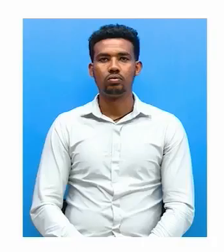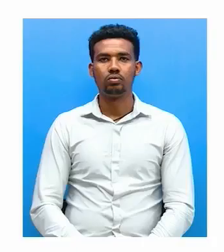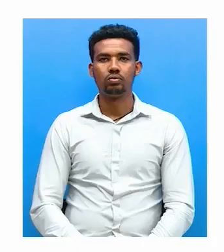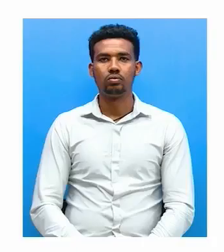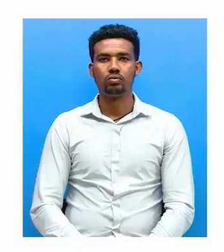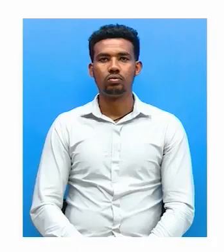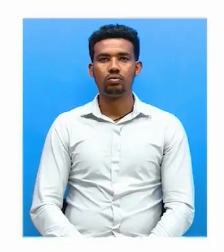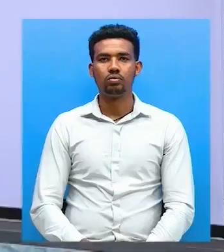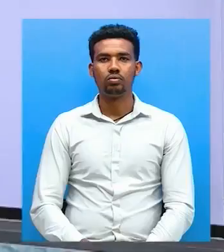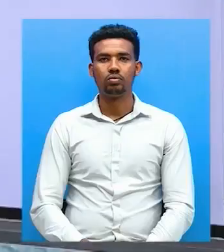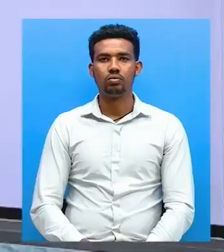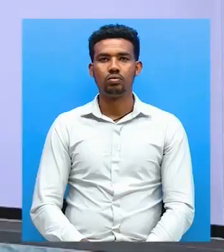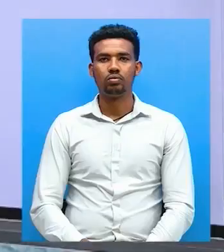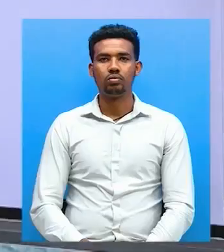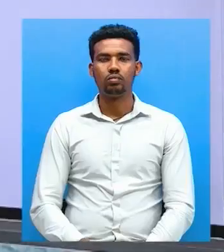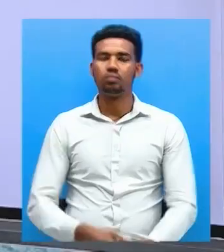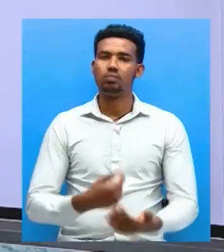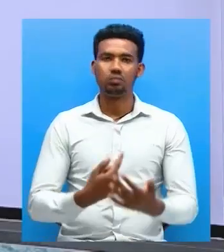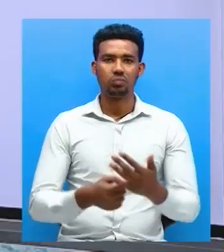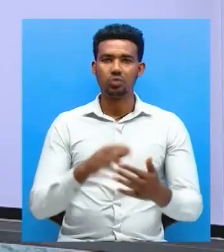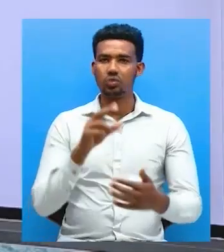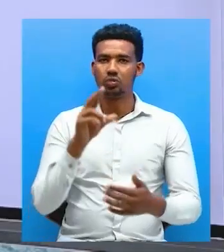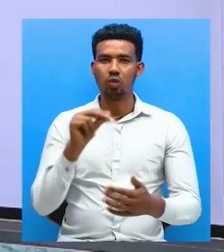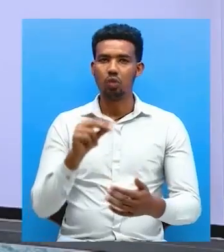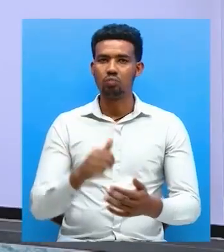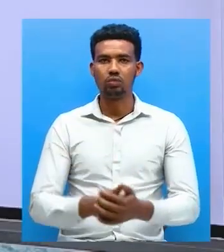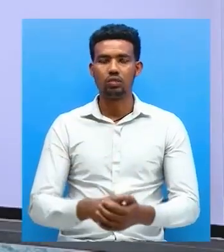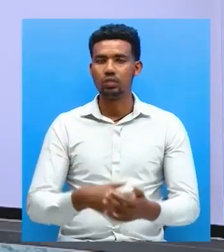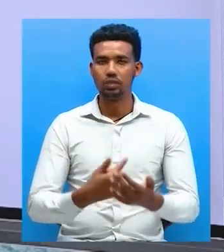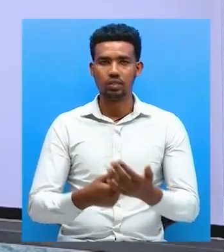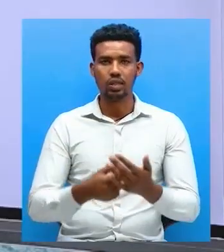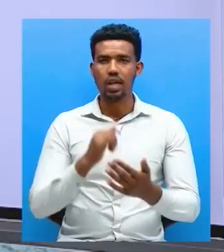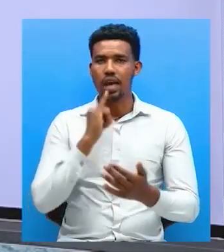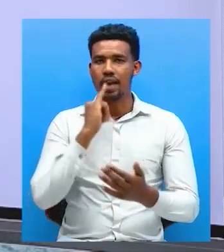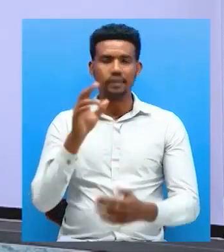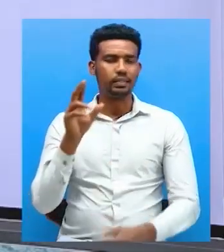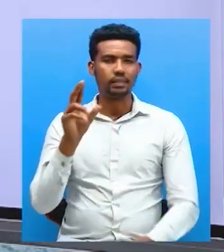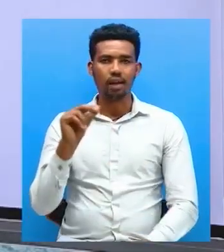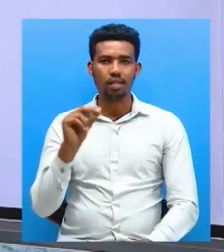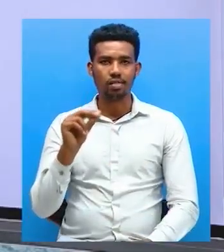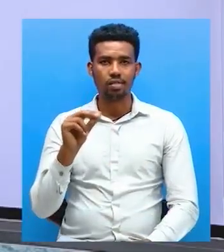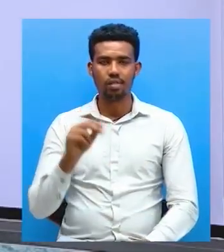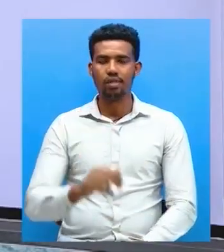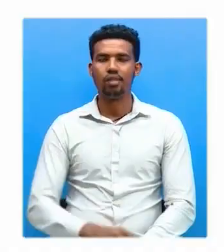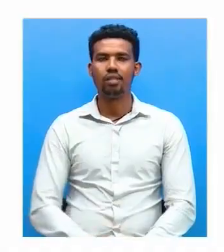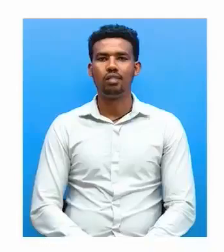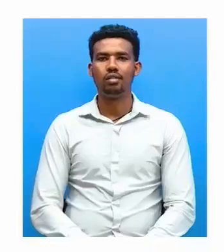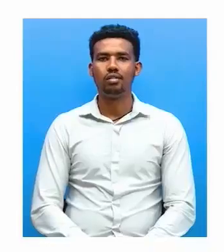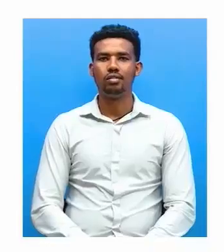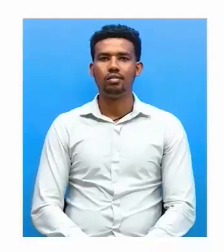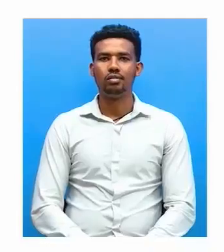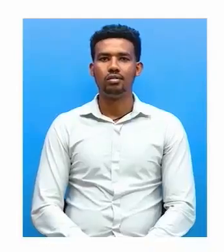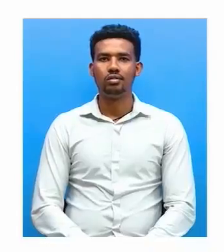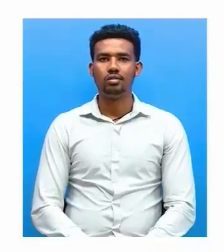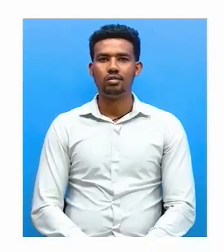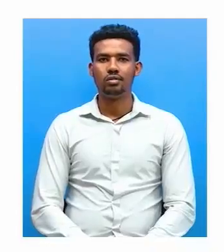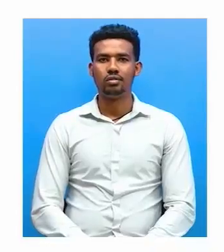Is not, is not, is not, is not. Here is are not.